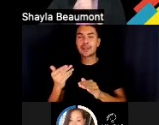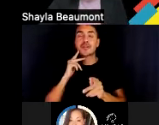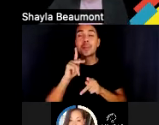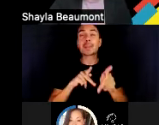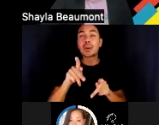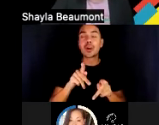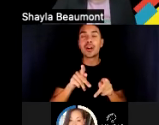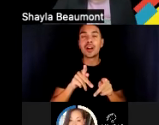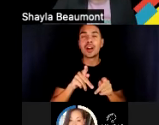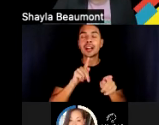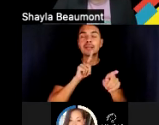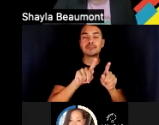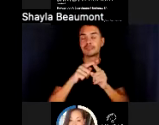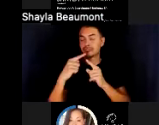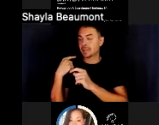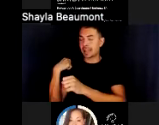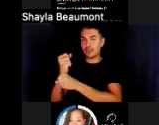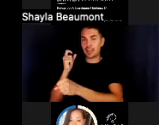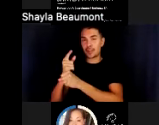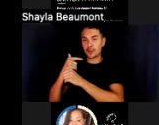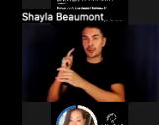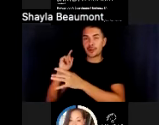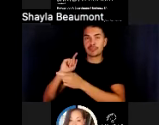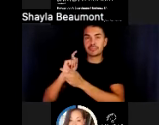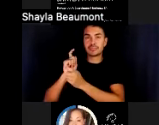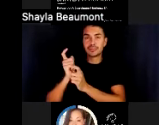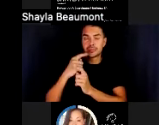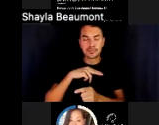And just the incredible